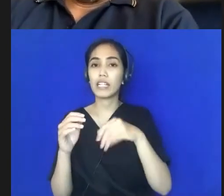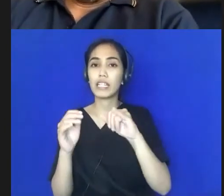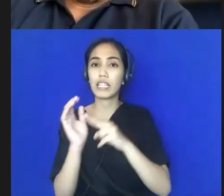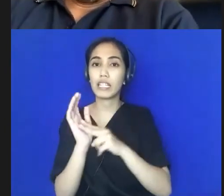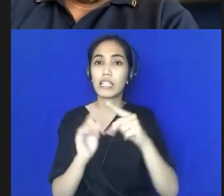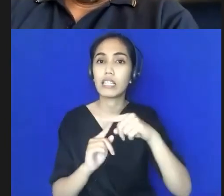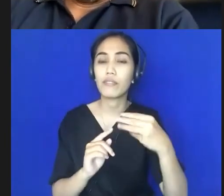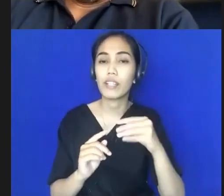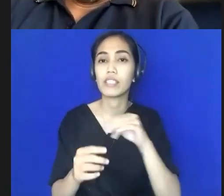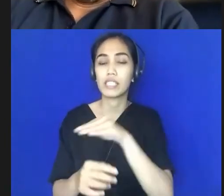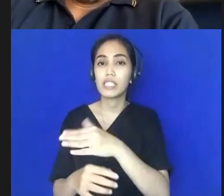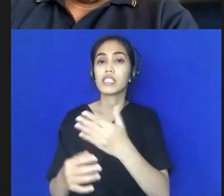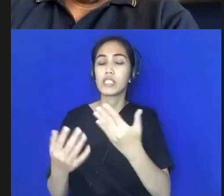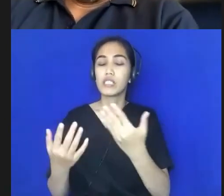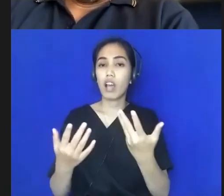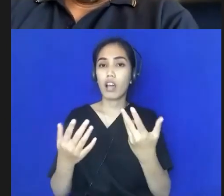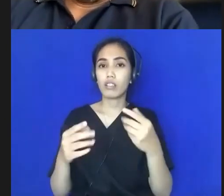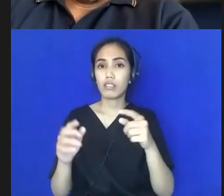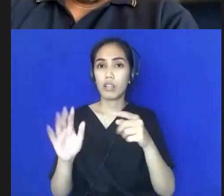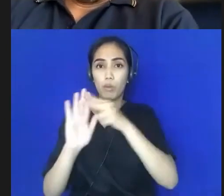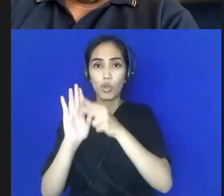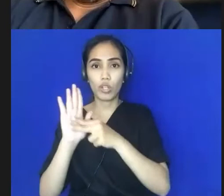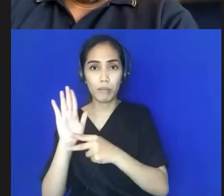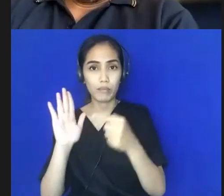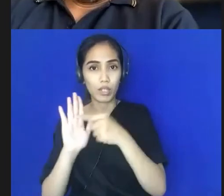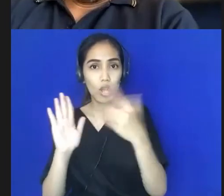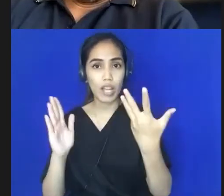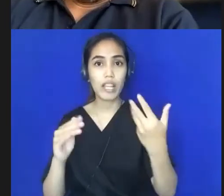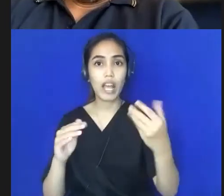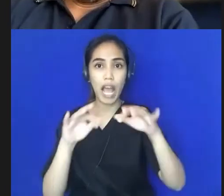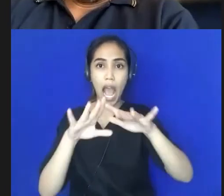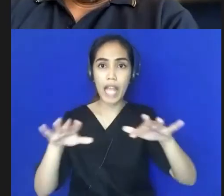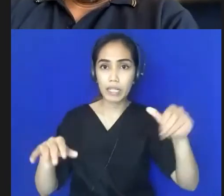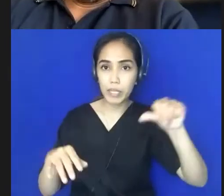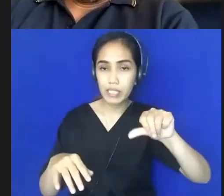water and sanitation infrastructure program project. We have